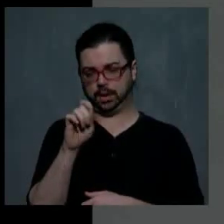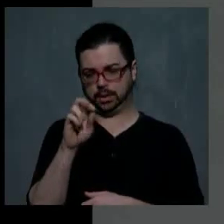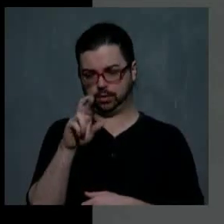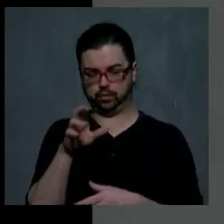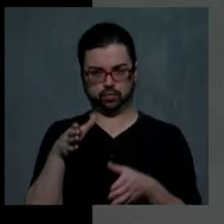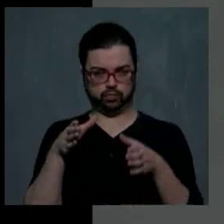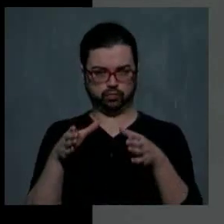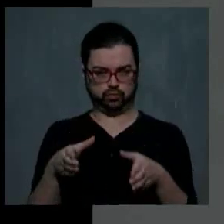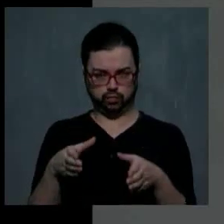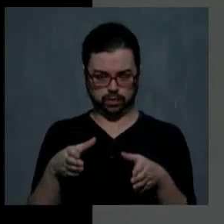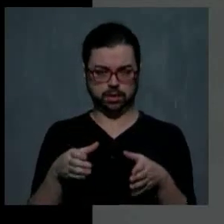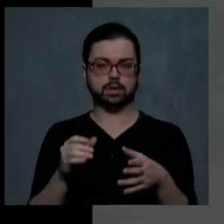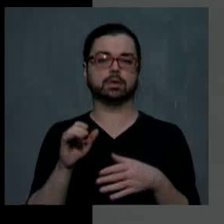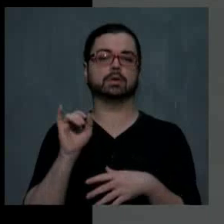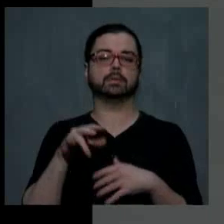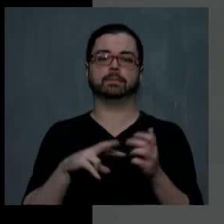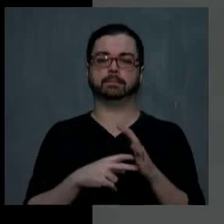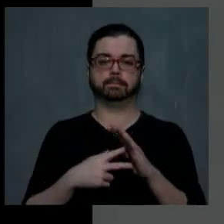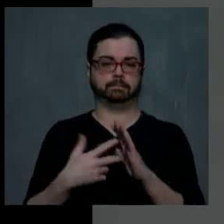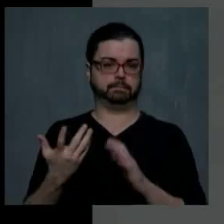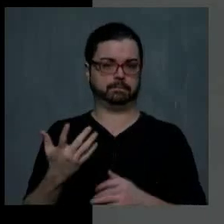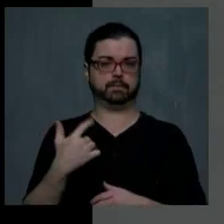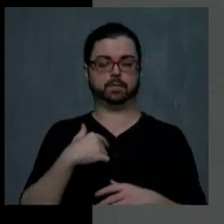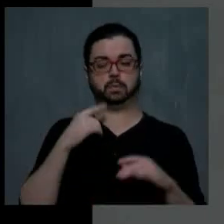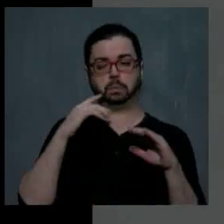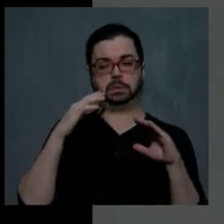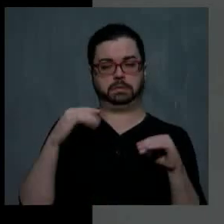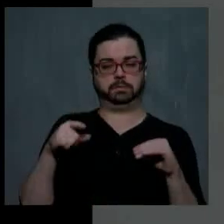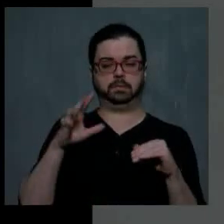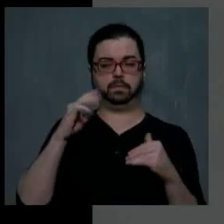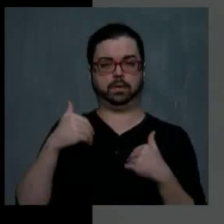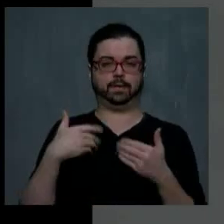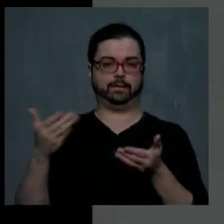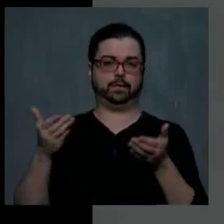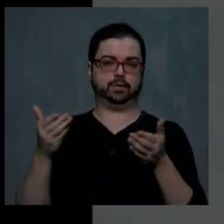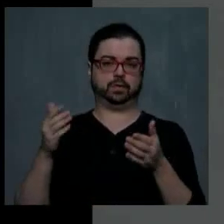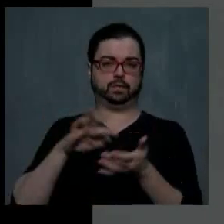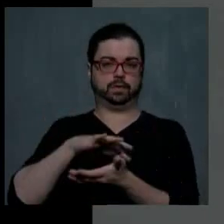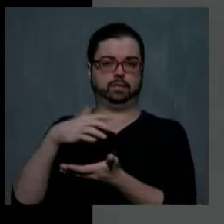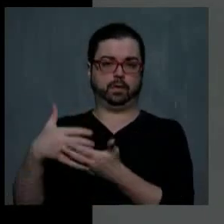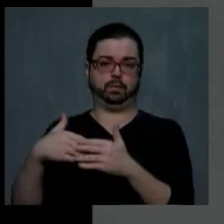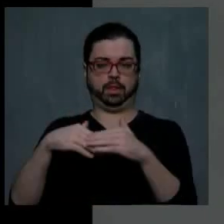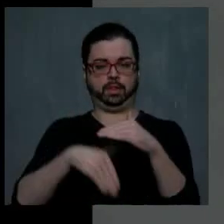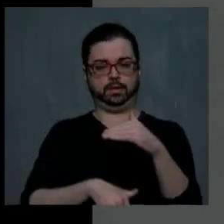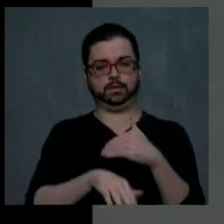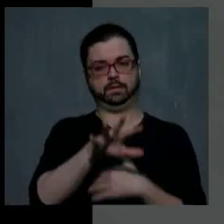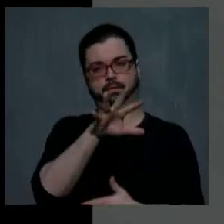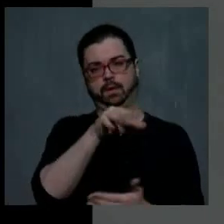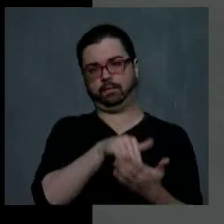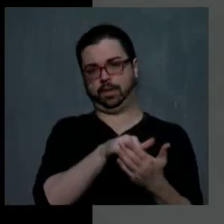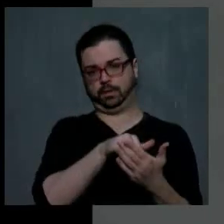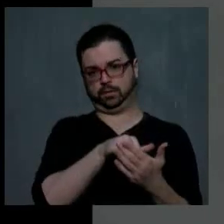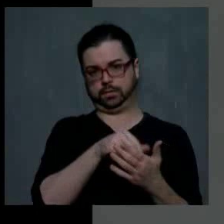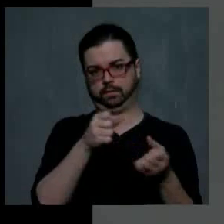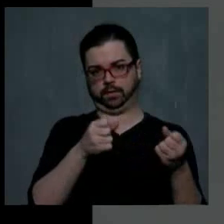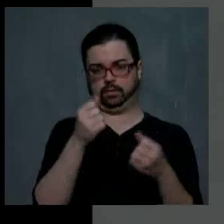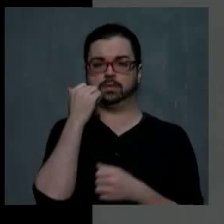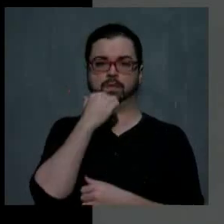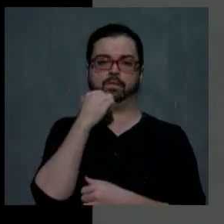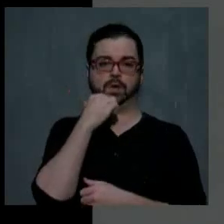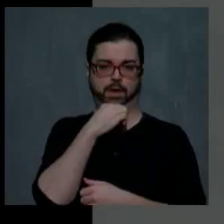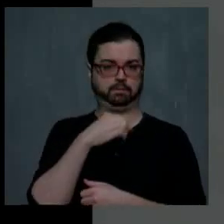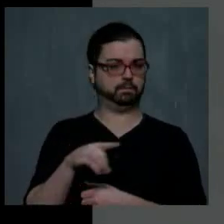that, it would be expected to have a service volume of less than 5,000 vehicles per day, which it